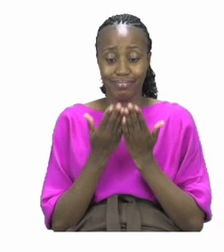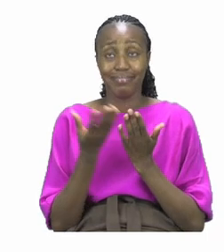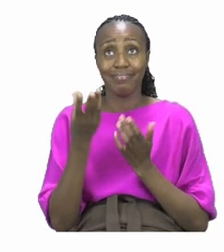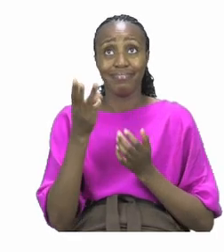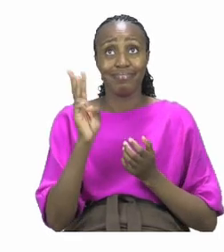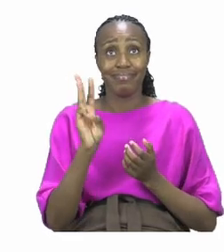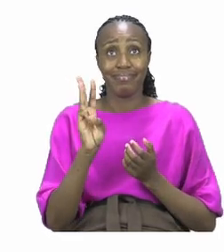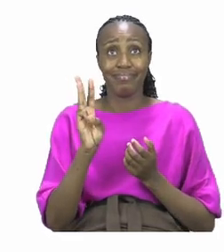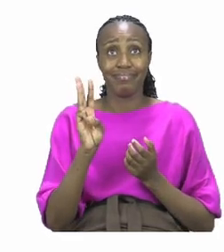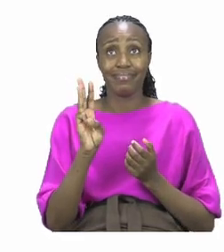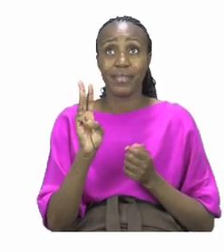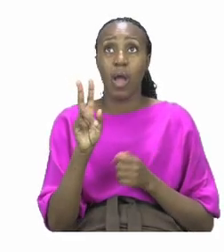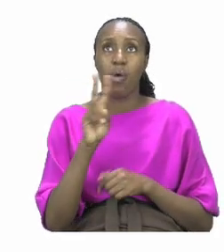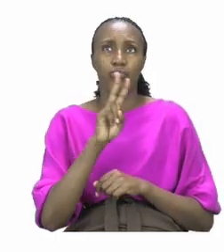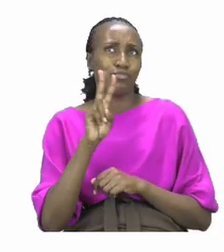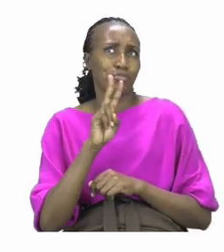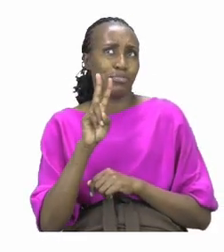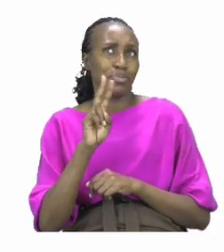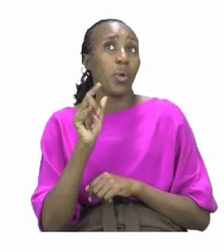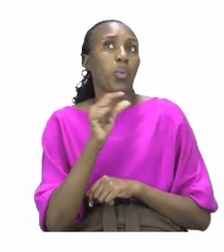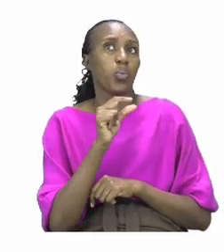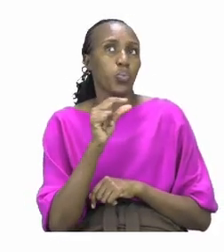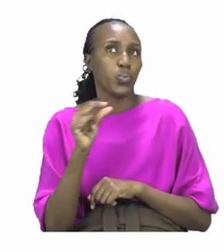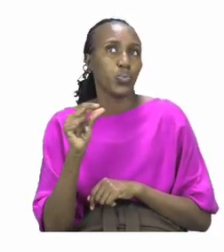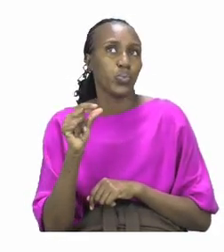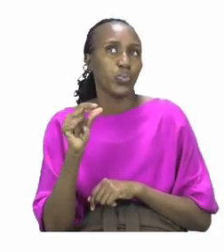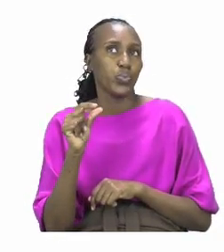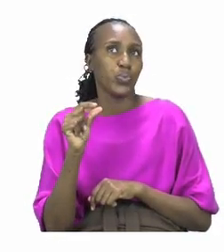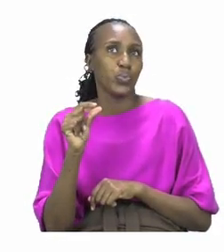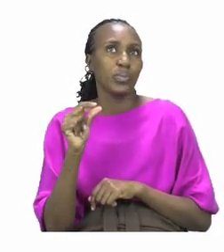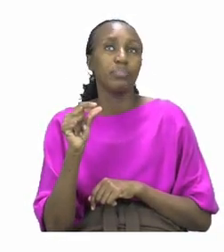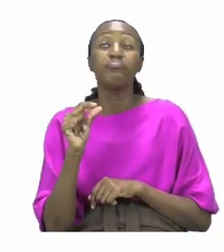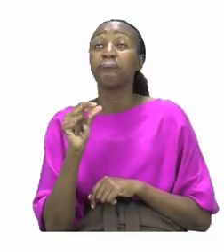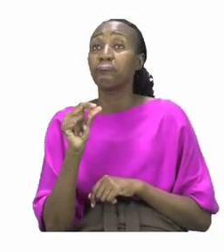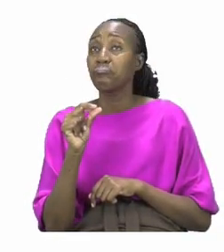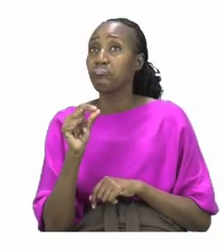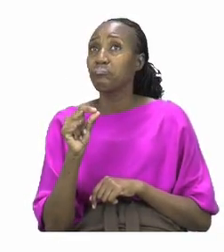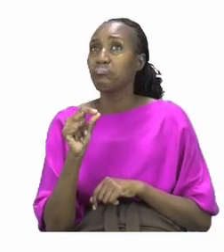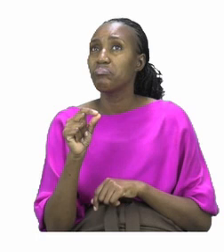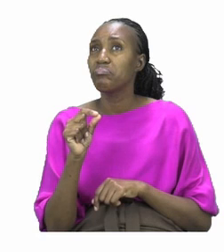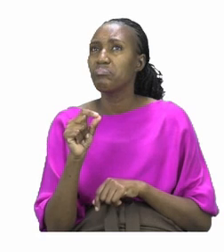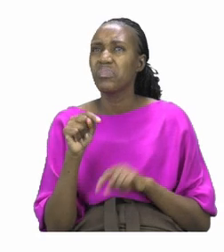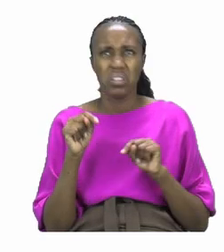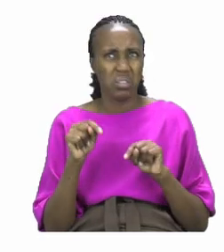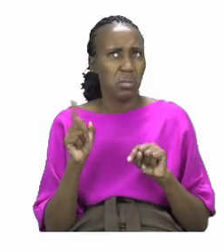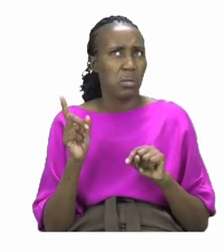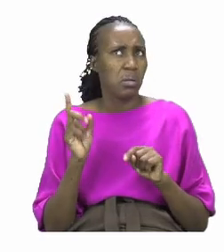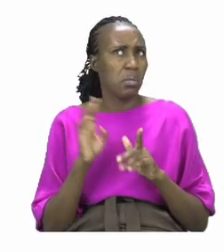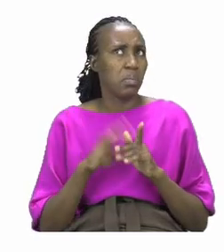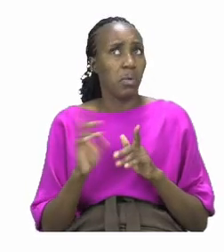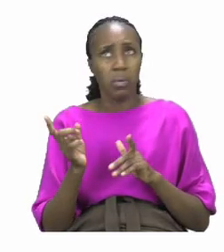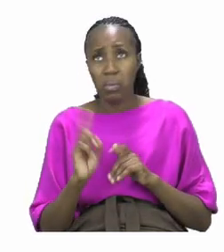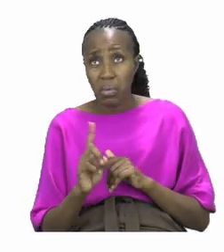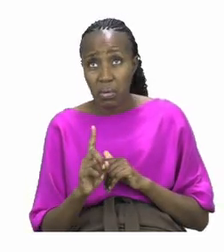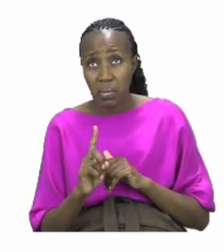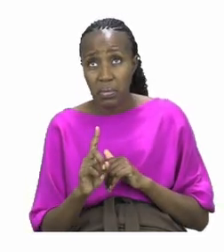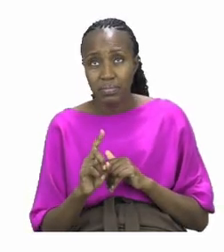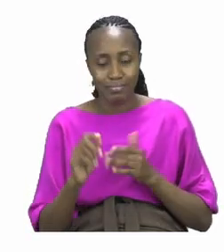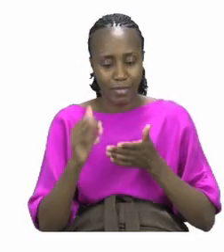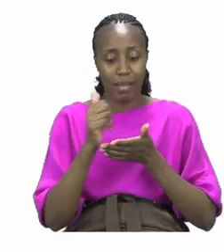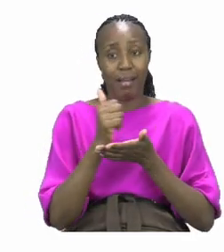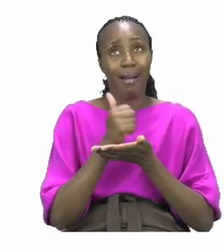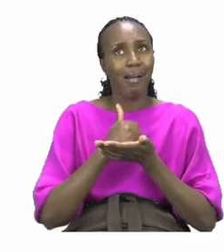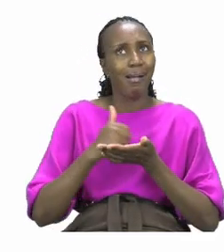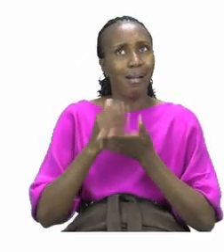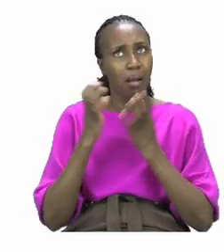our vocabulary words. Now, this week is all about cleaning up and our environment. So